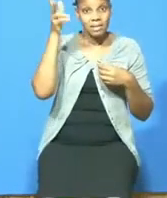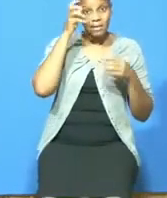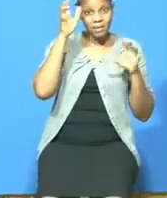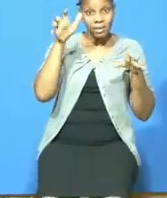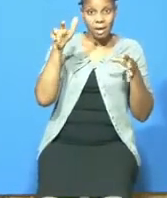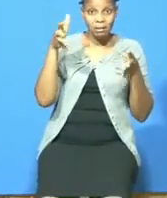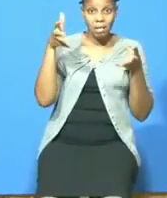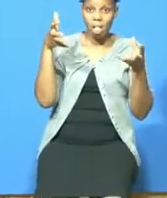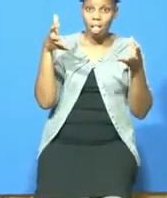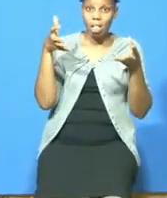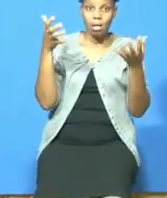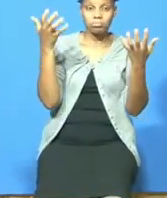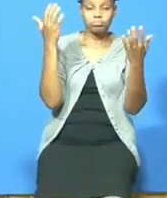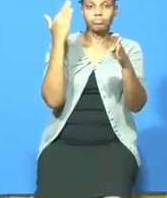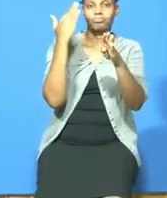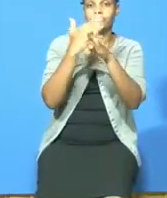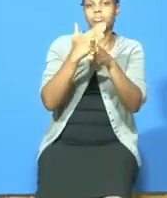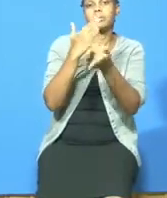world,